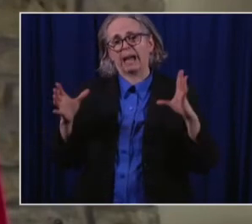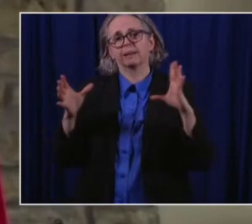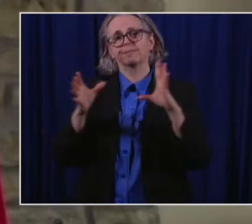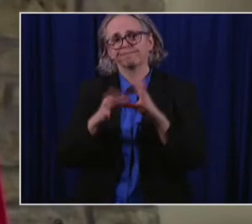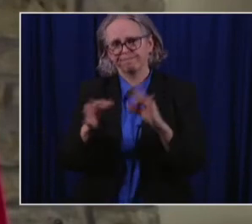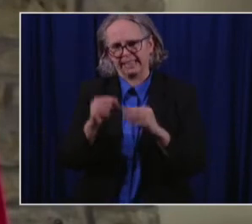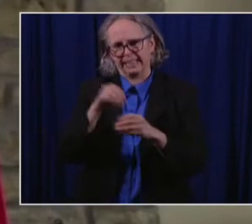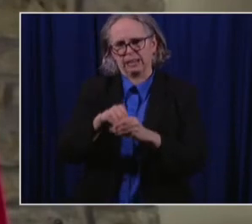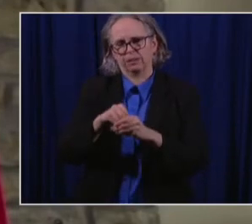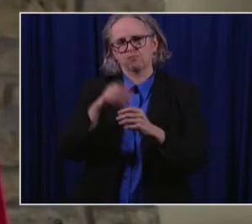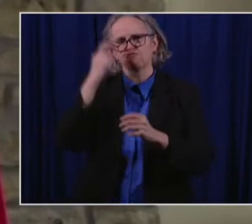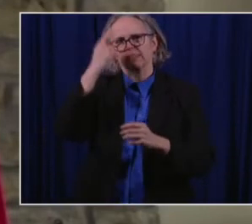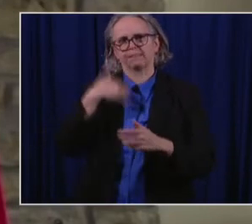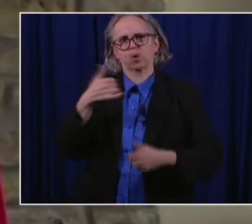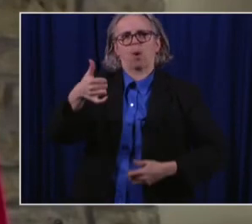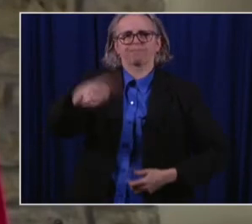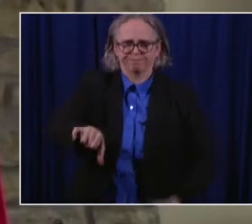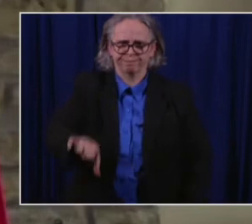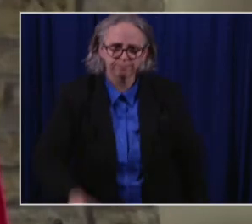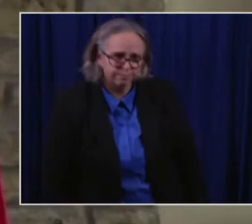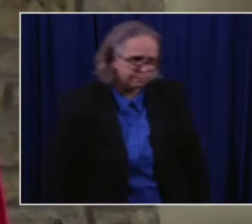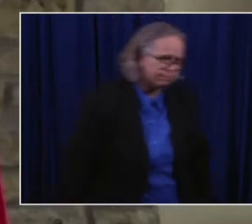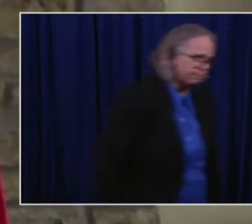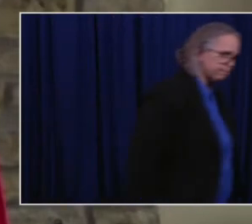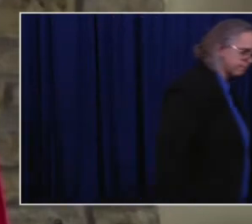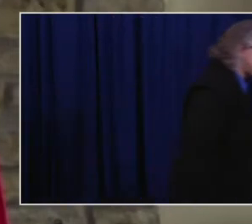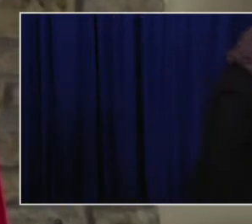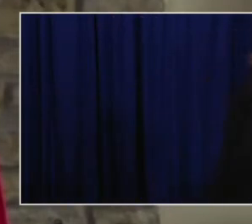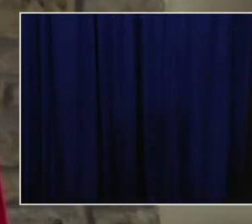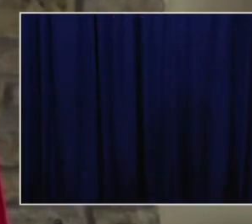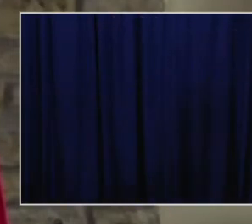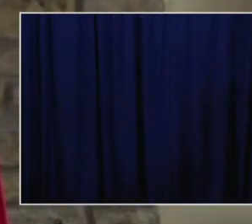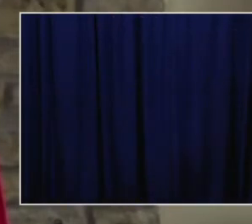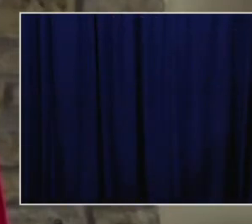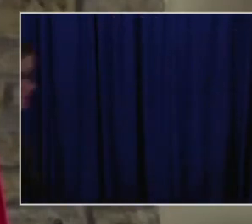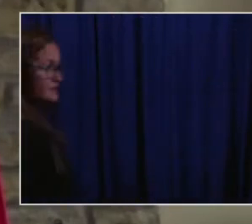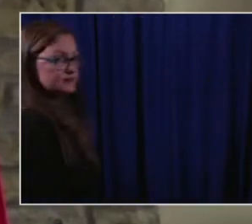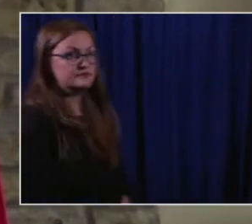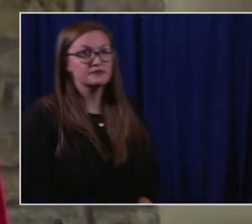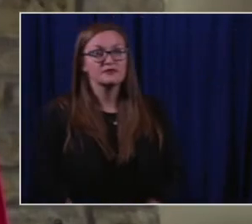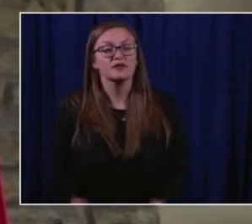Next question is from Luis Gill at Ohio Latino Television.